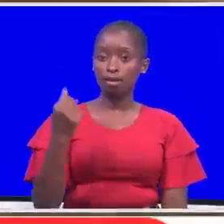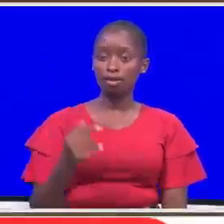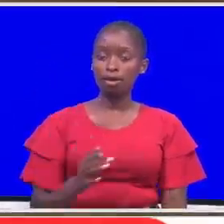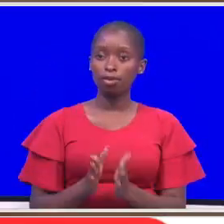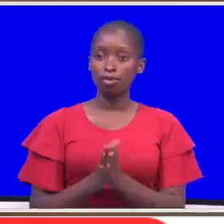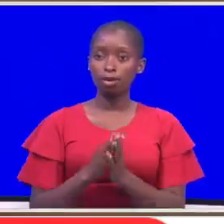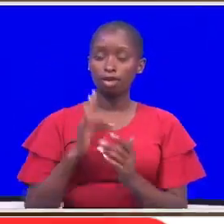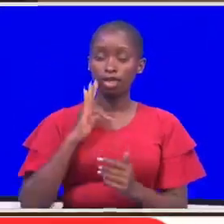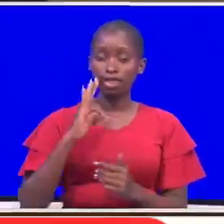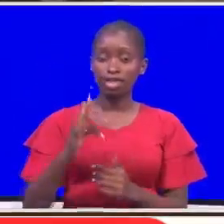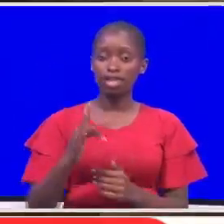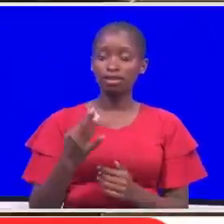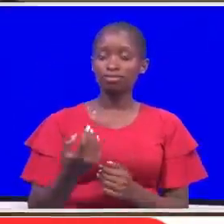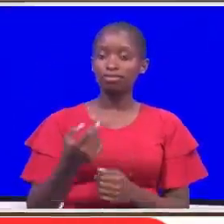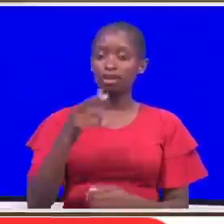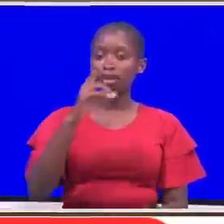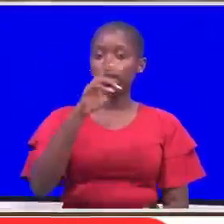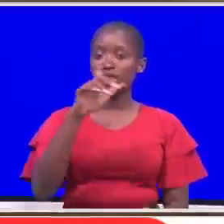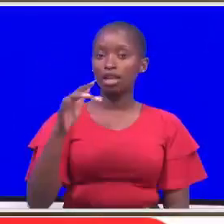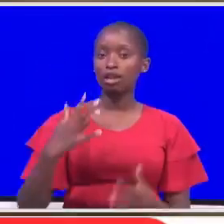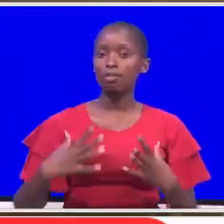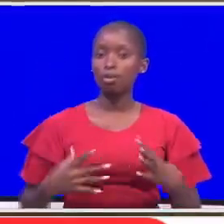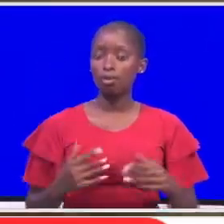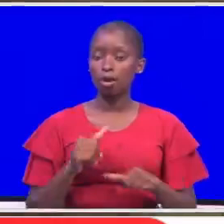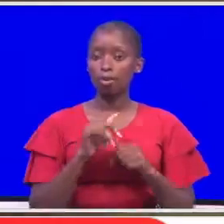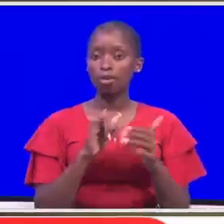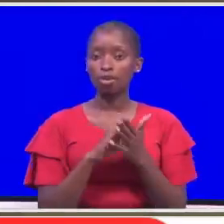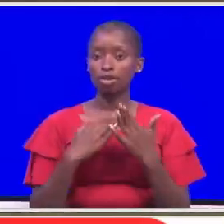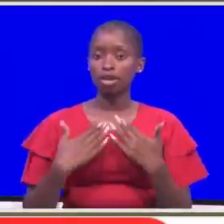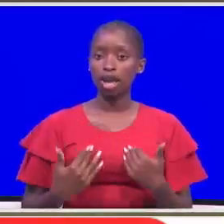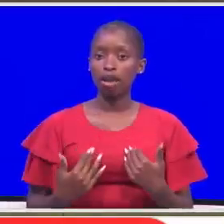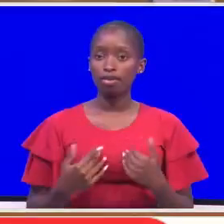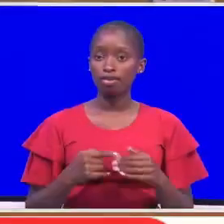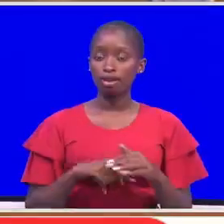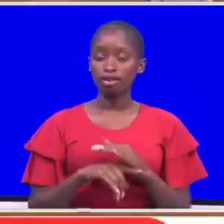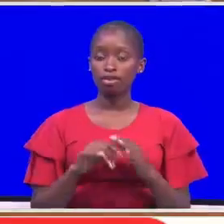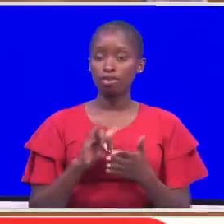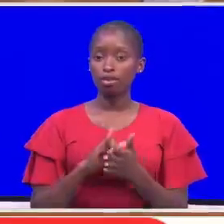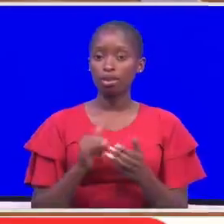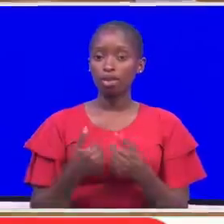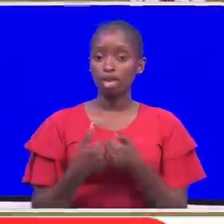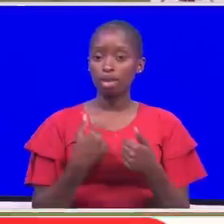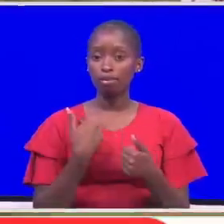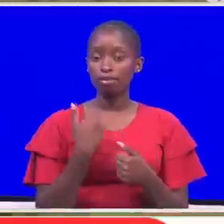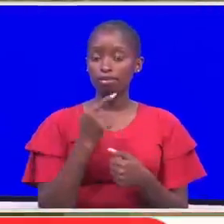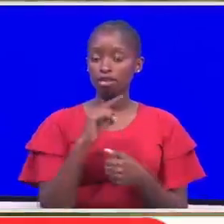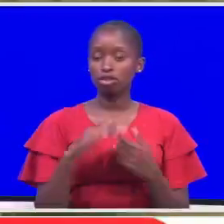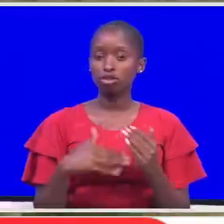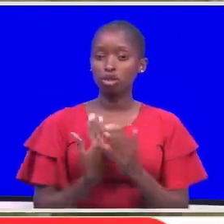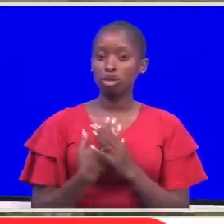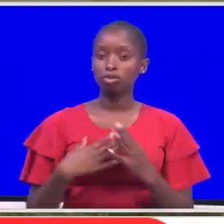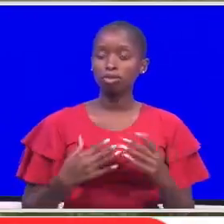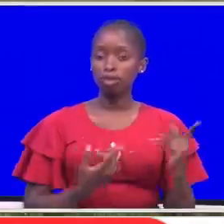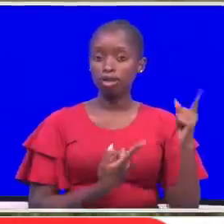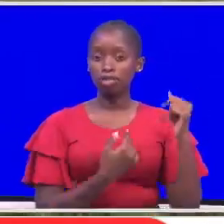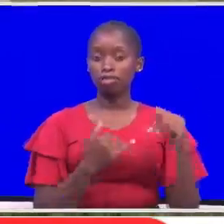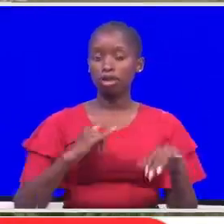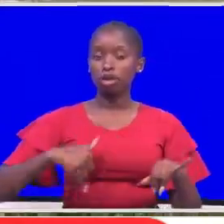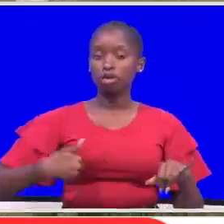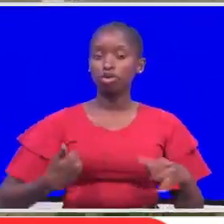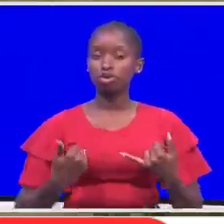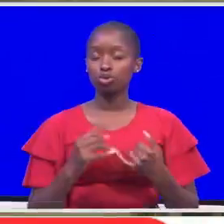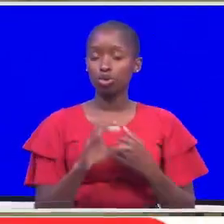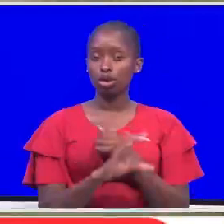300 rally personnel, foreign journalists and enthusiasts expected to enjoy the country's